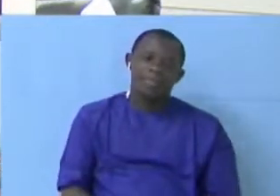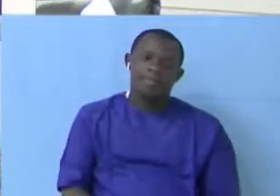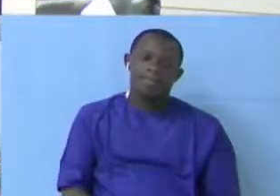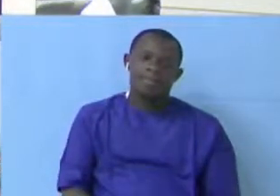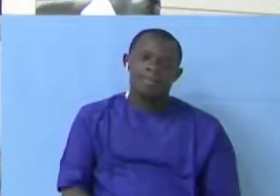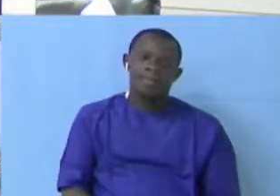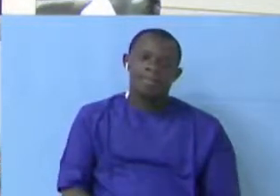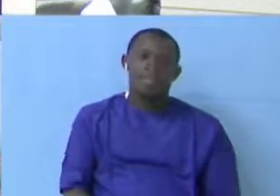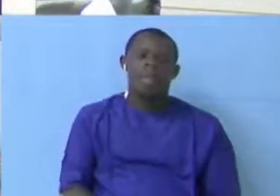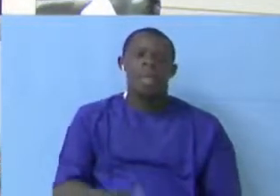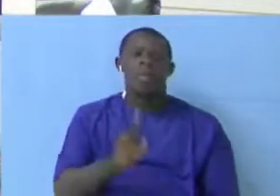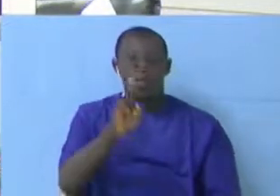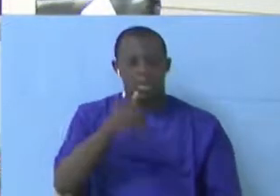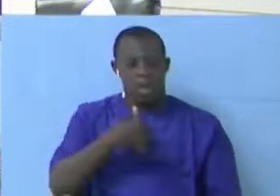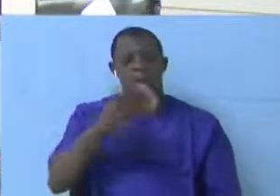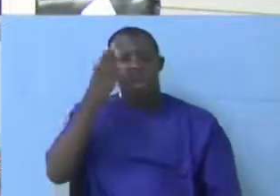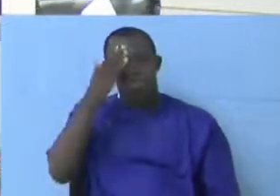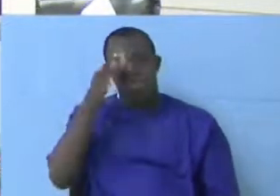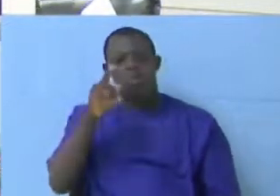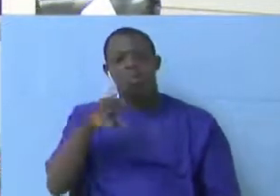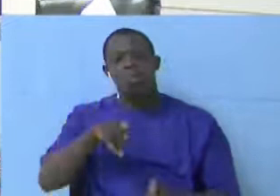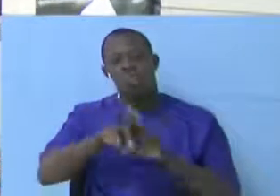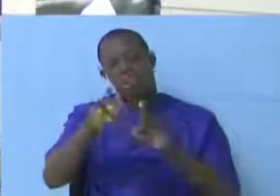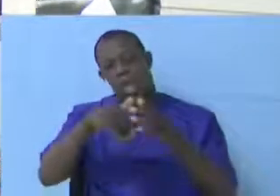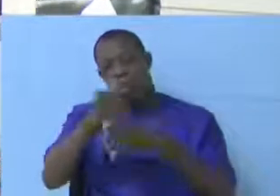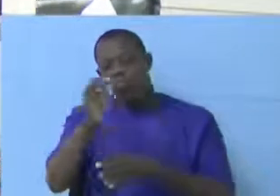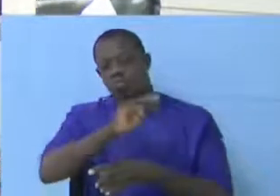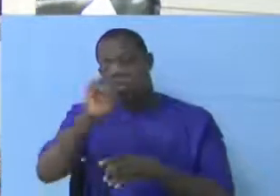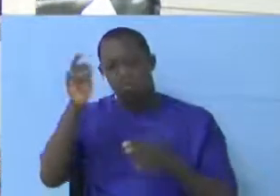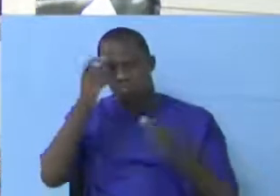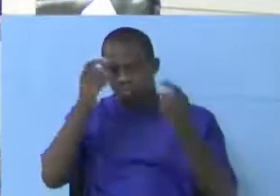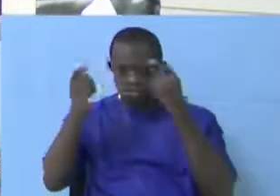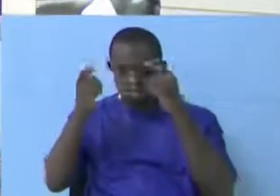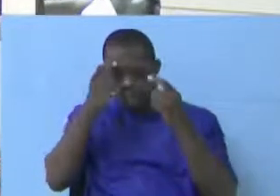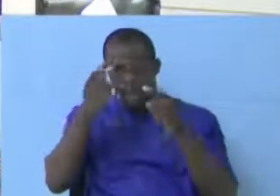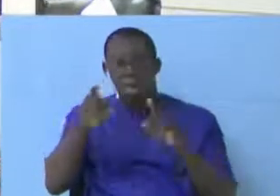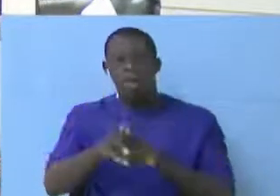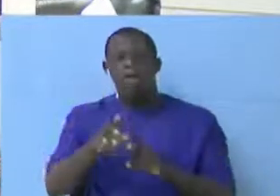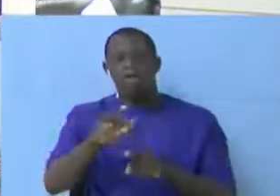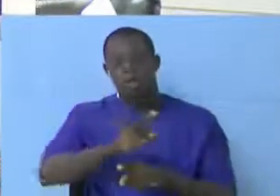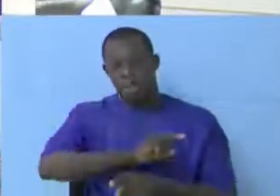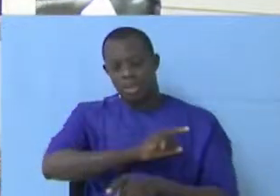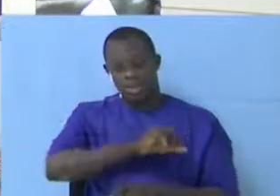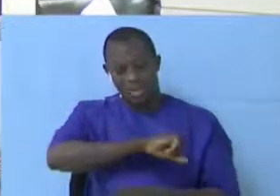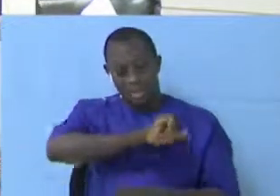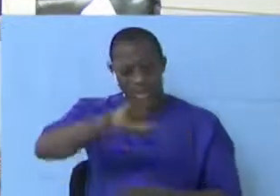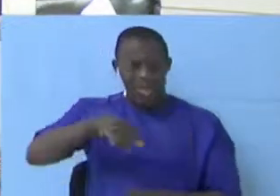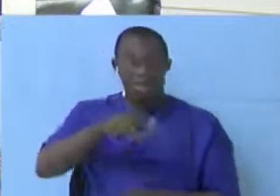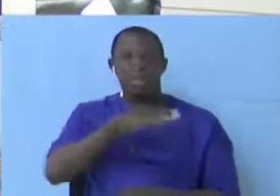Well, I know without a doubt, a killing will surface.